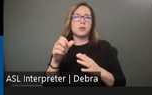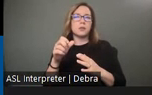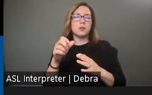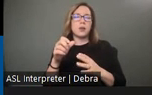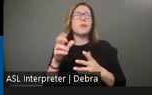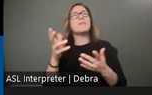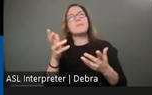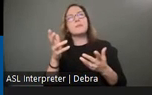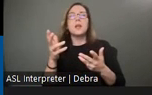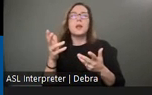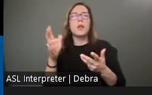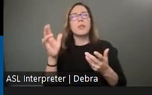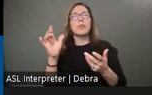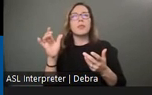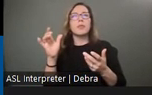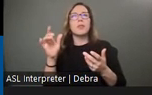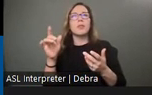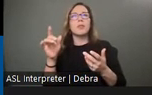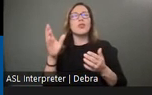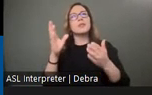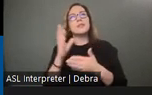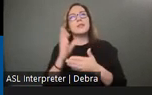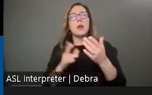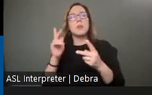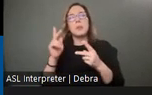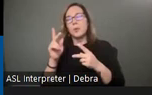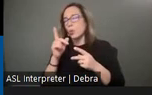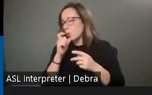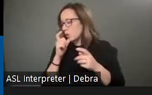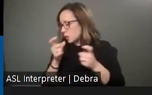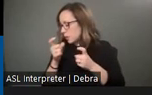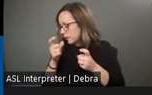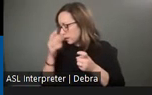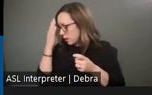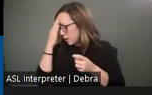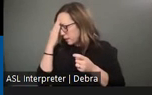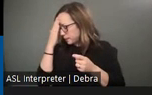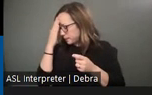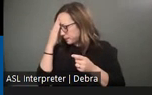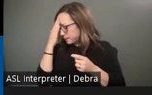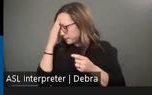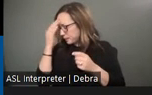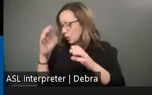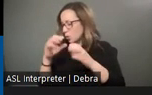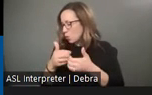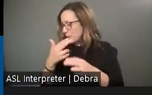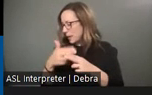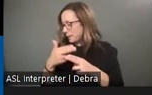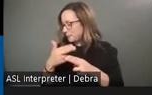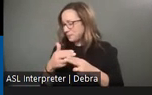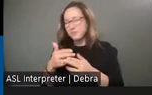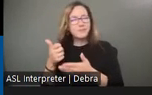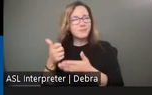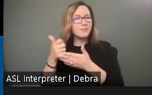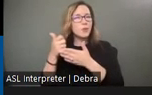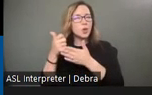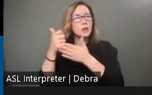with, and unfortunately, I'm drawing a blank on the group that goes out, but there are assistants that's available